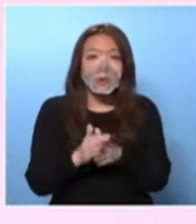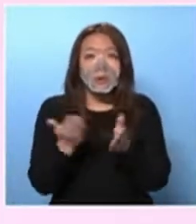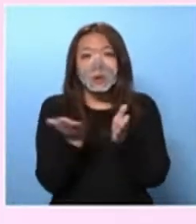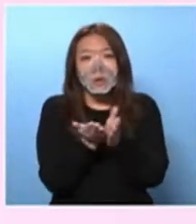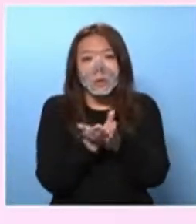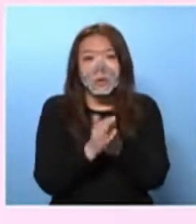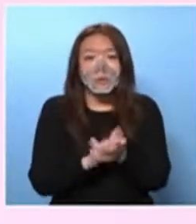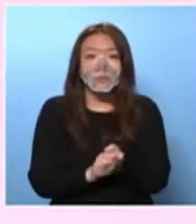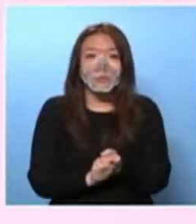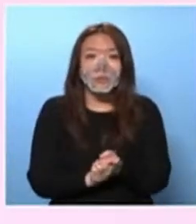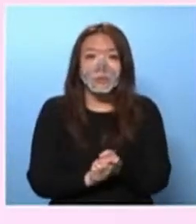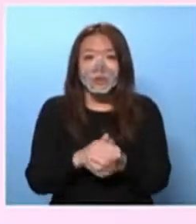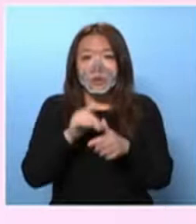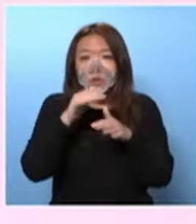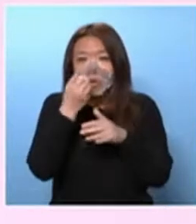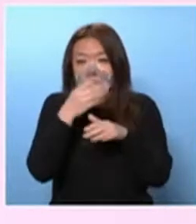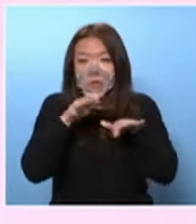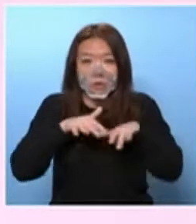Maritime and Port Sector.